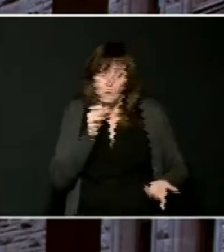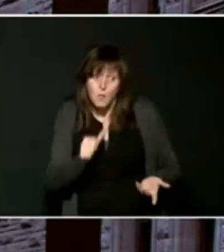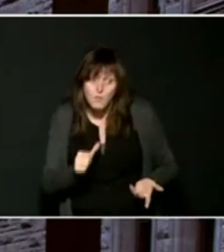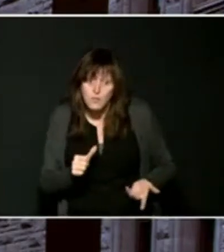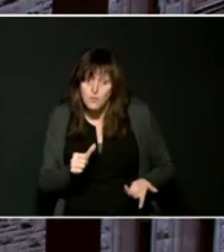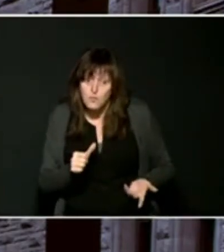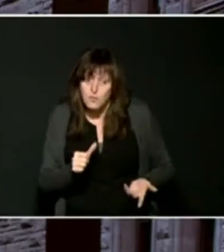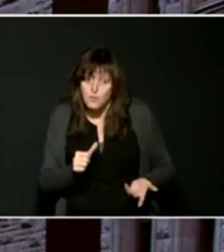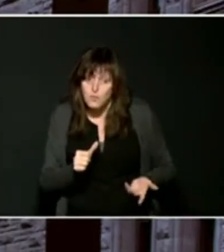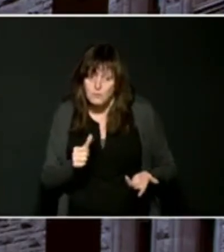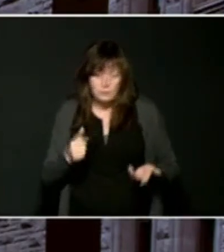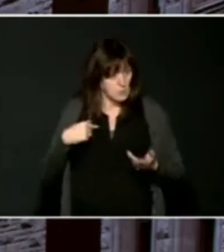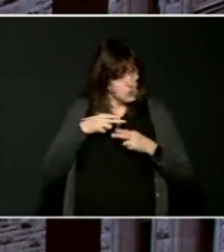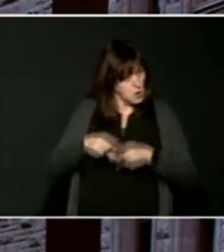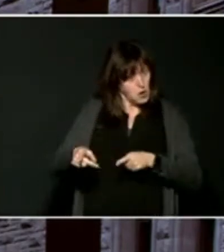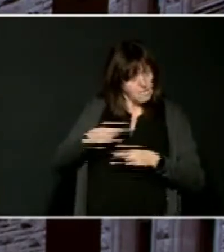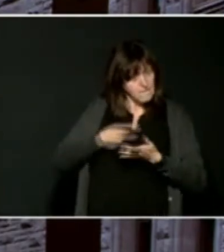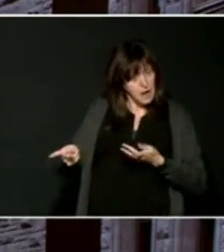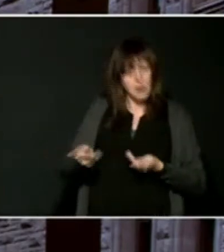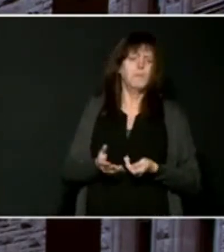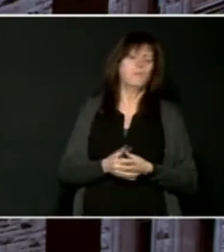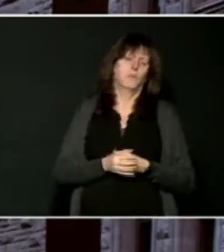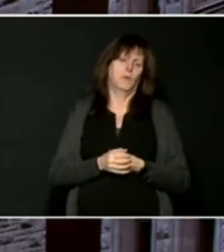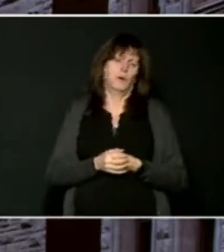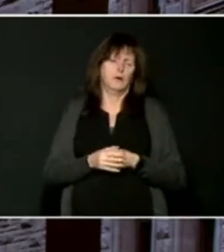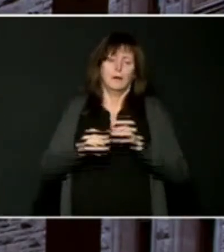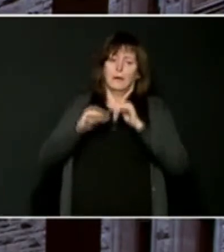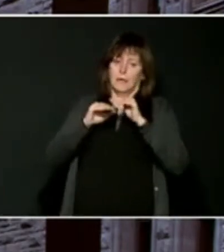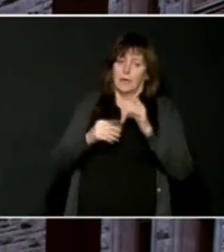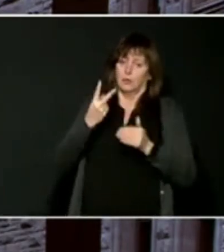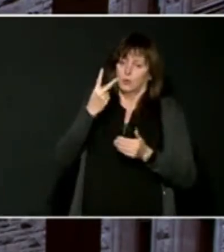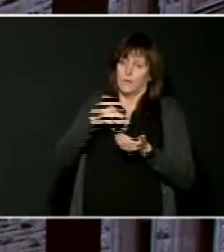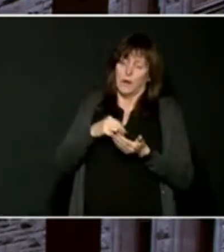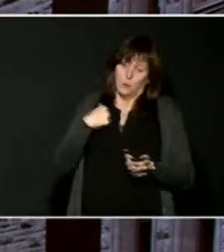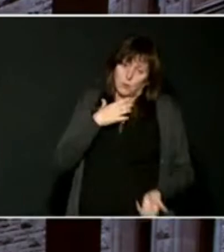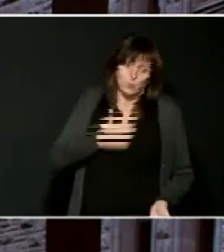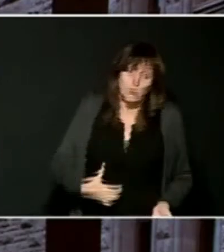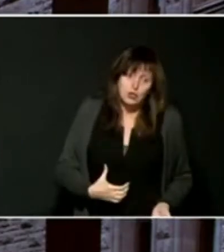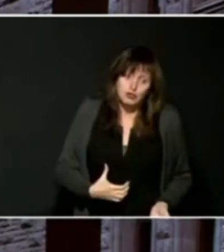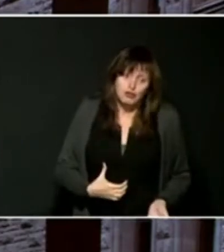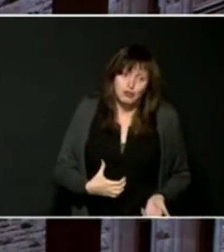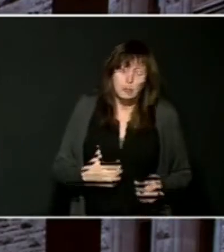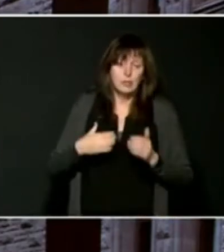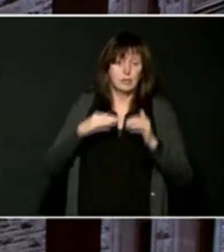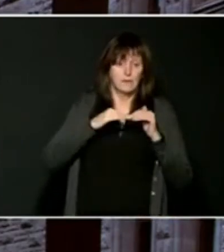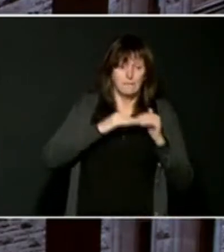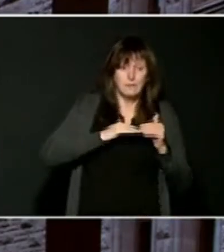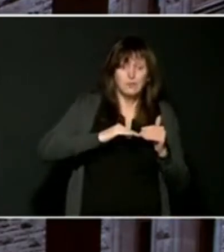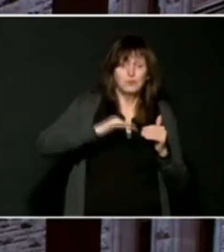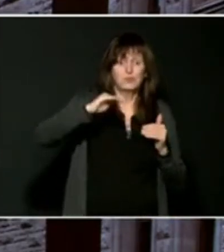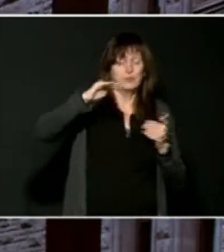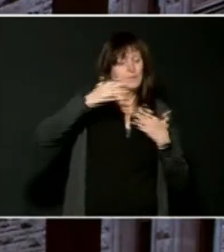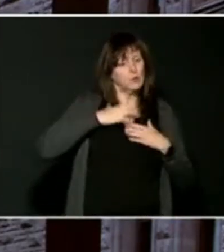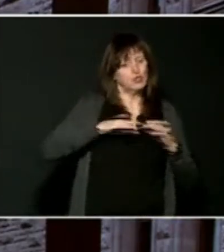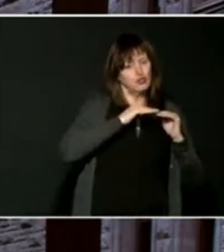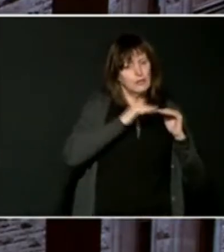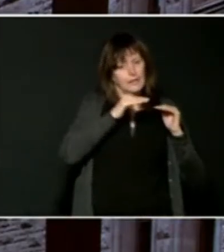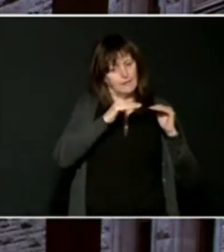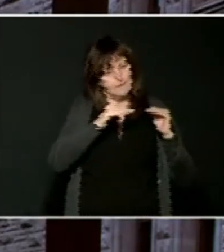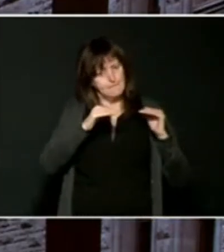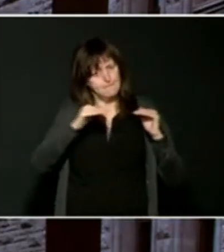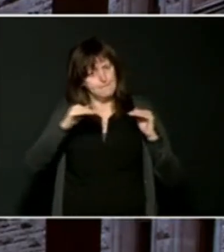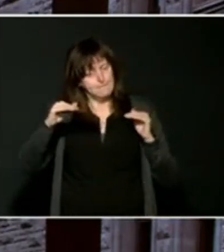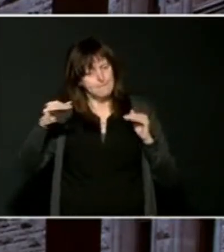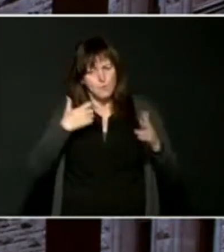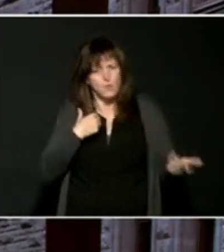than 2,000? Yes, I'd like to be less than. We would like to flatten the curve and not have a curve. So while we have made decisions and have success